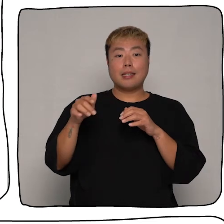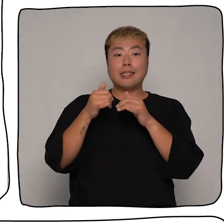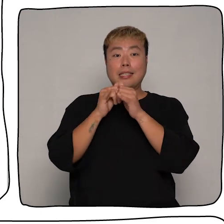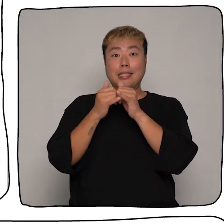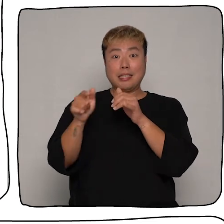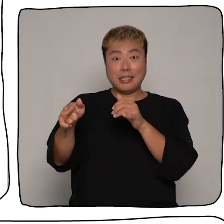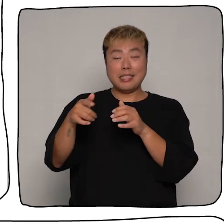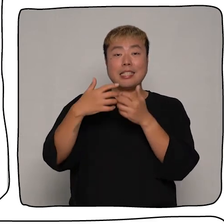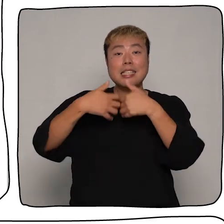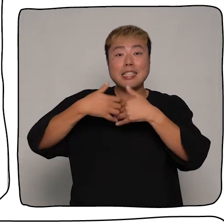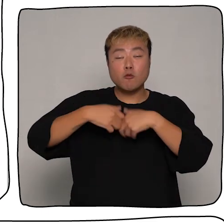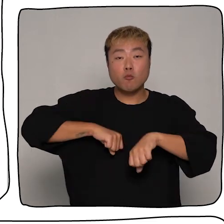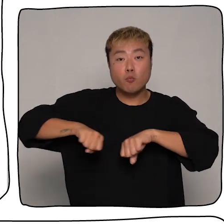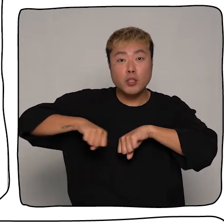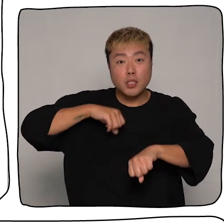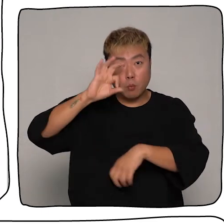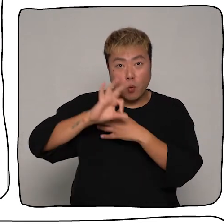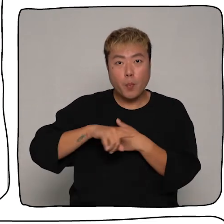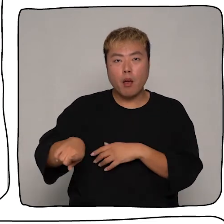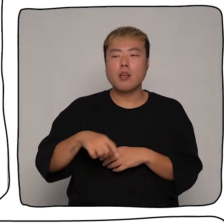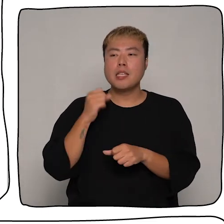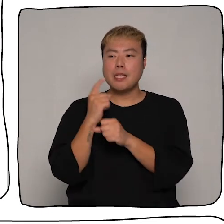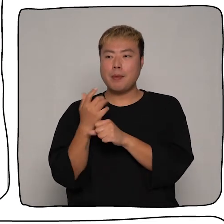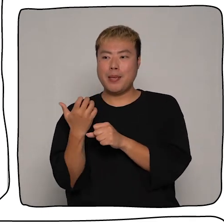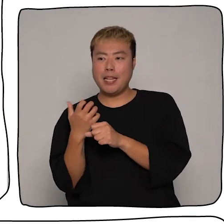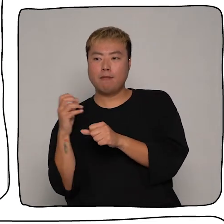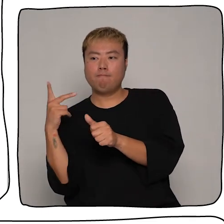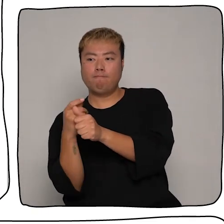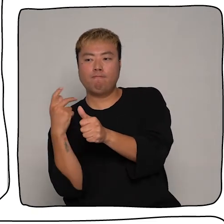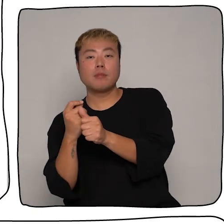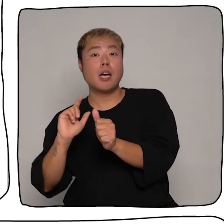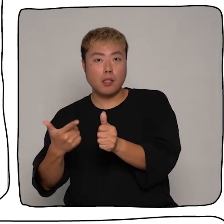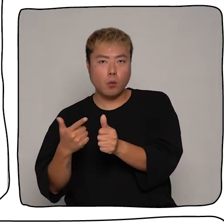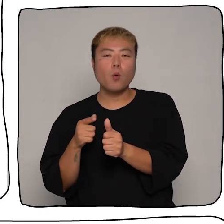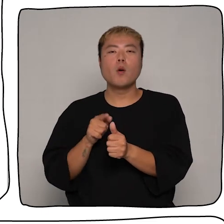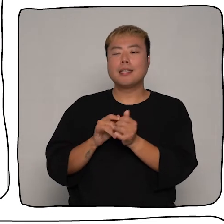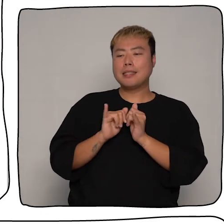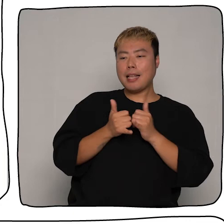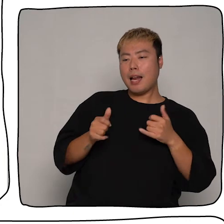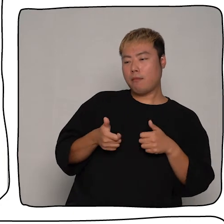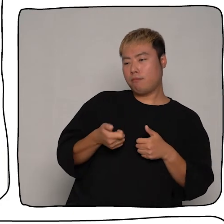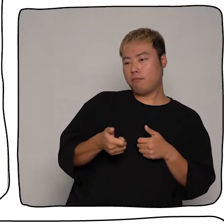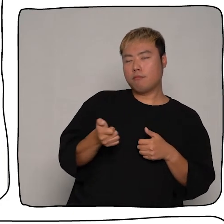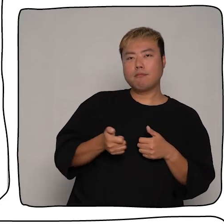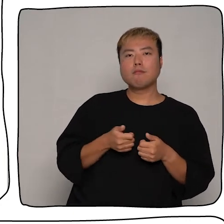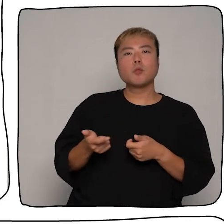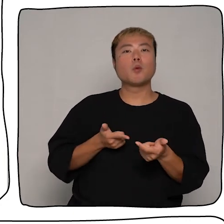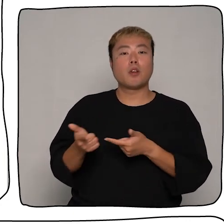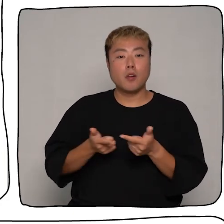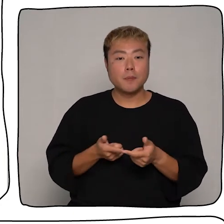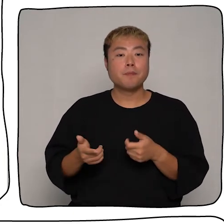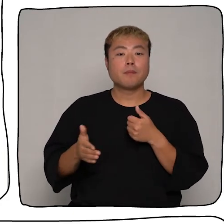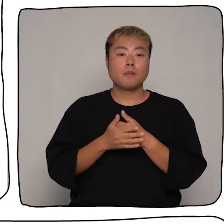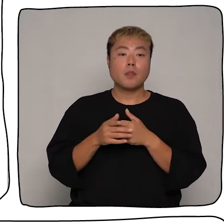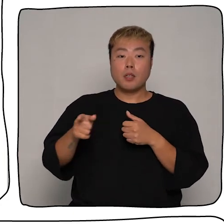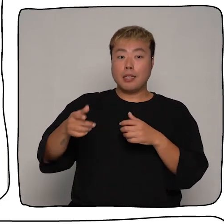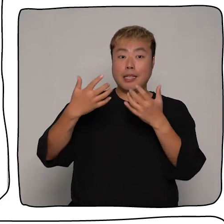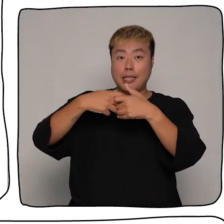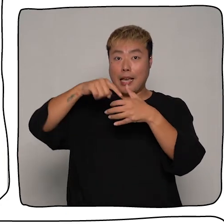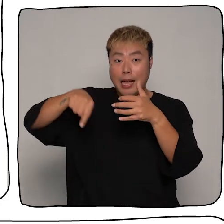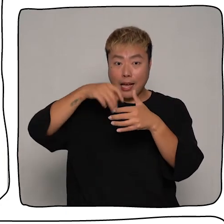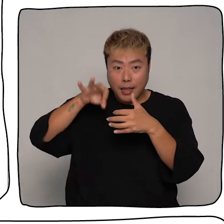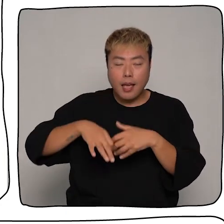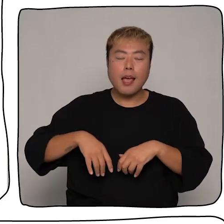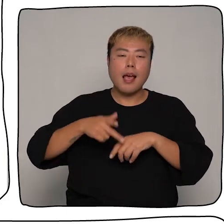programmed but are controlled by humans in real time. It is equipped with a camera